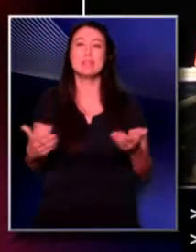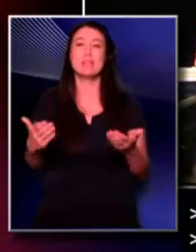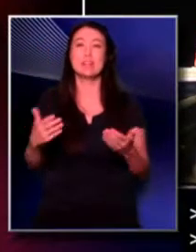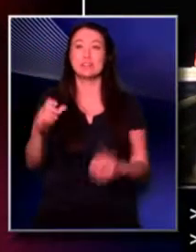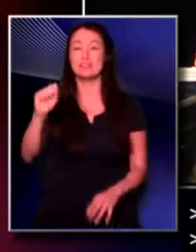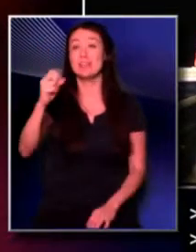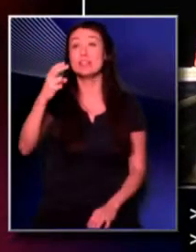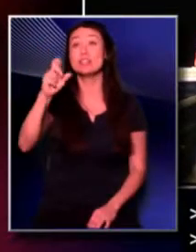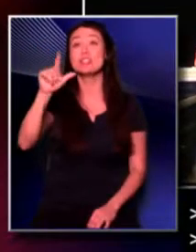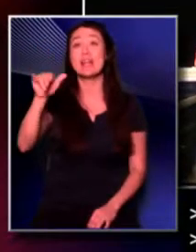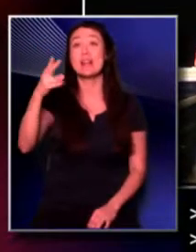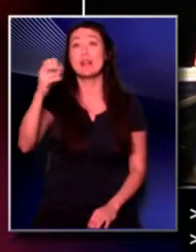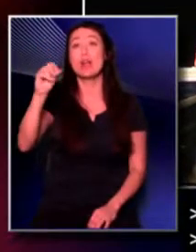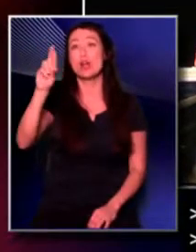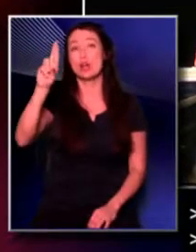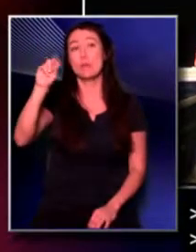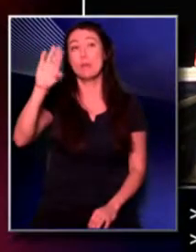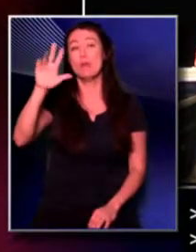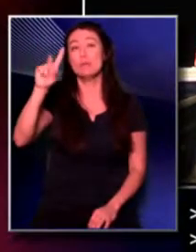Herbold.